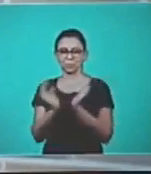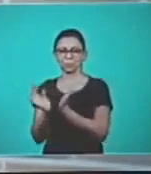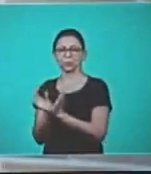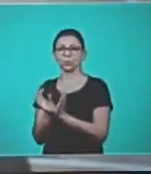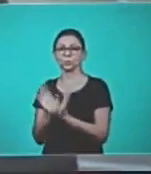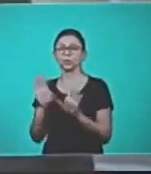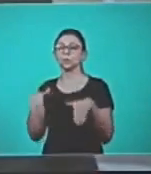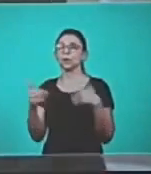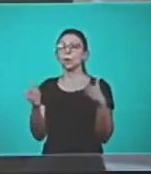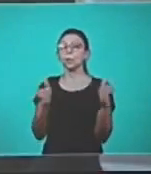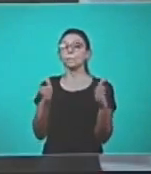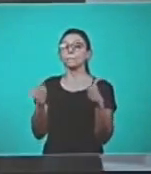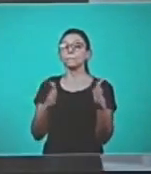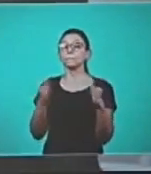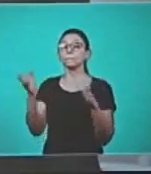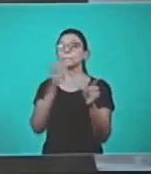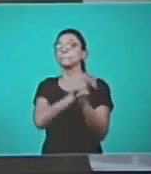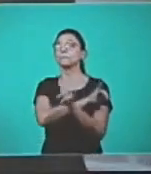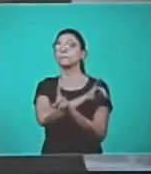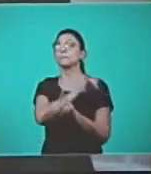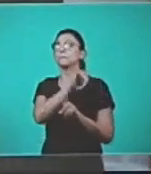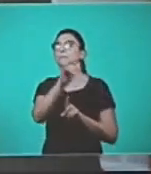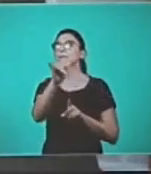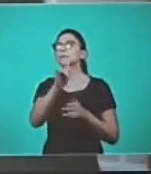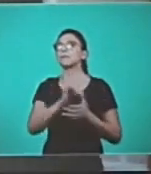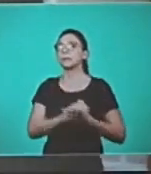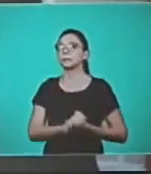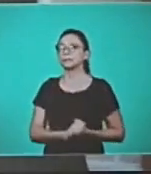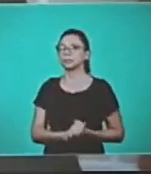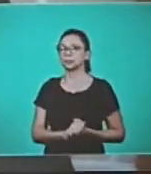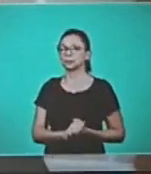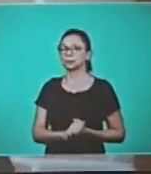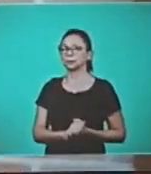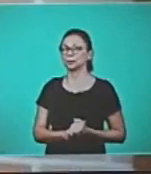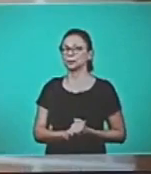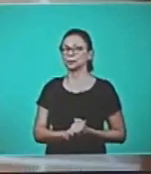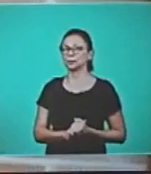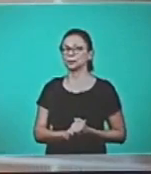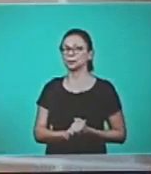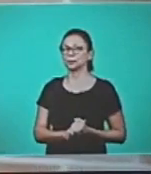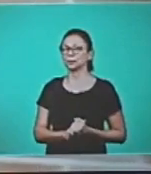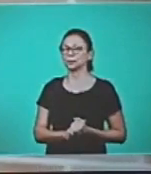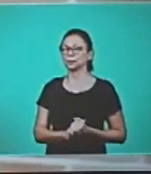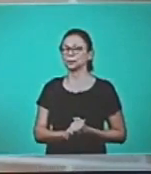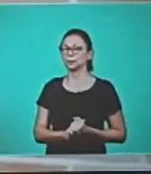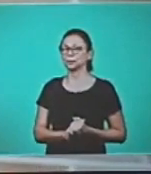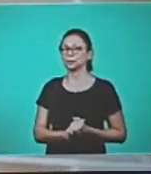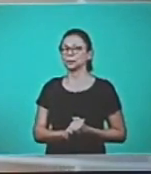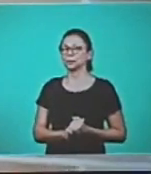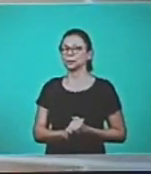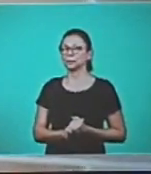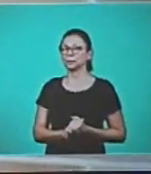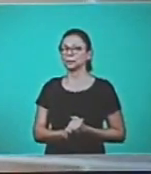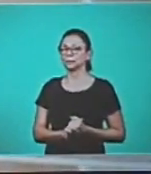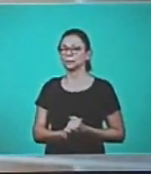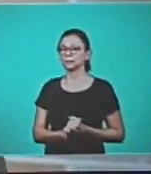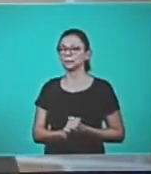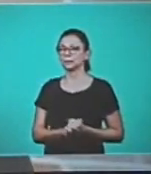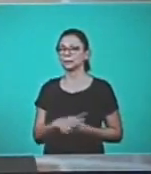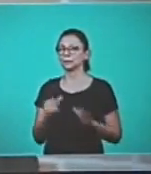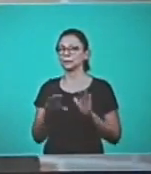parable of the virgins? What prophetic moment was, and which one was this prophetic moment in which he speaks